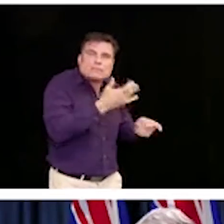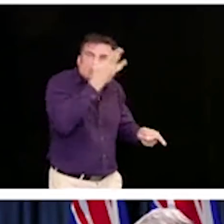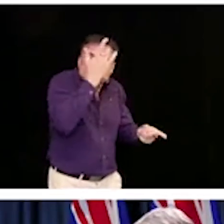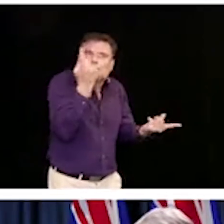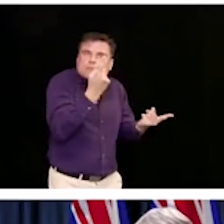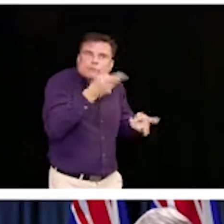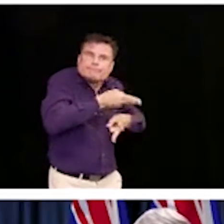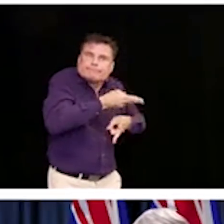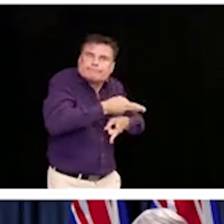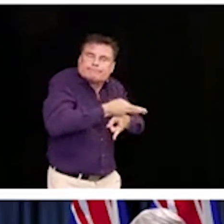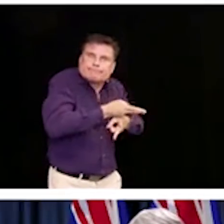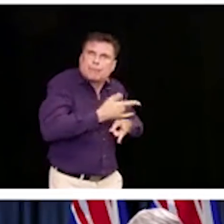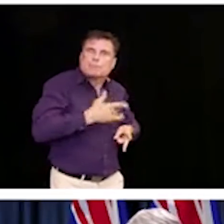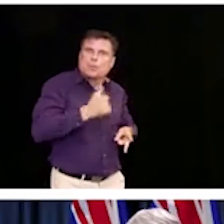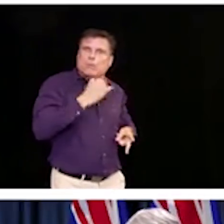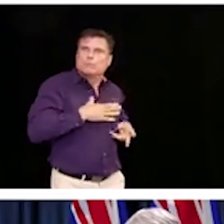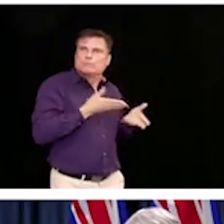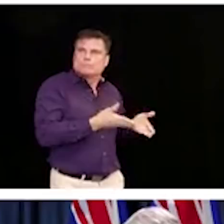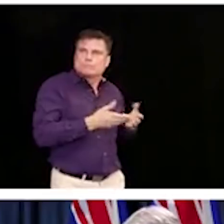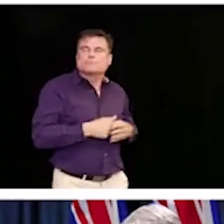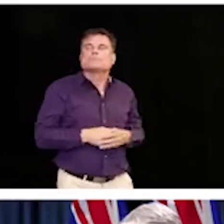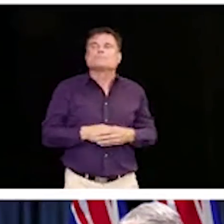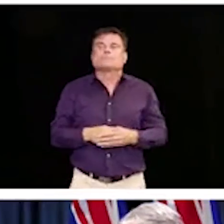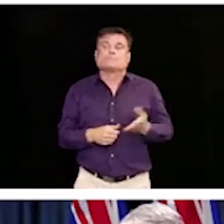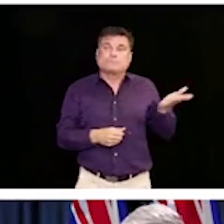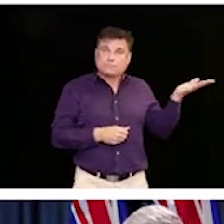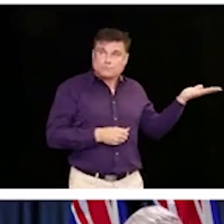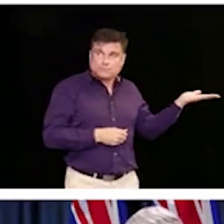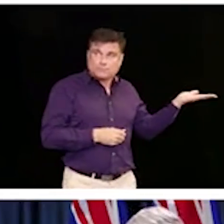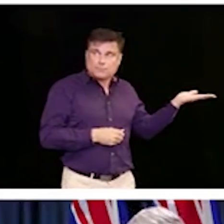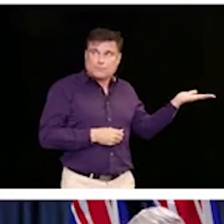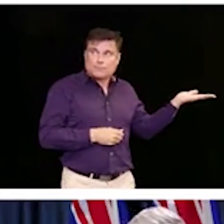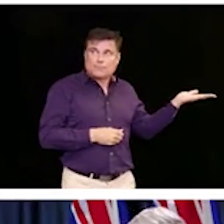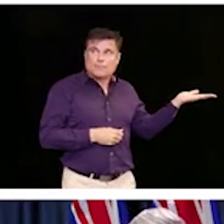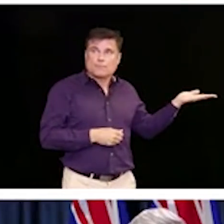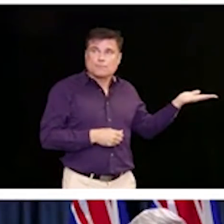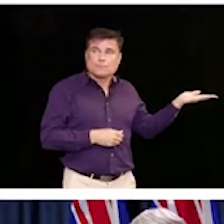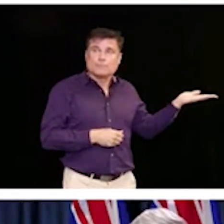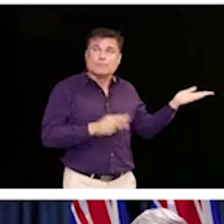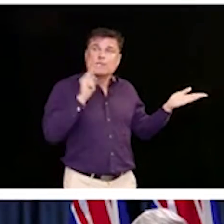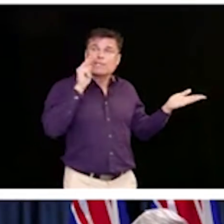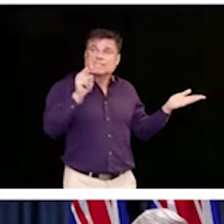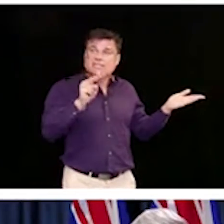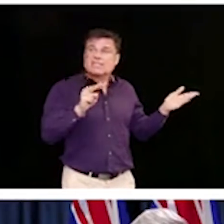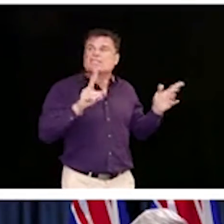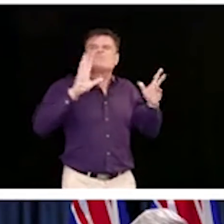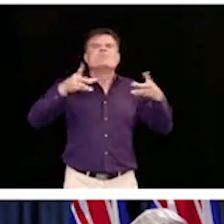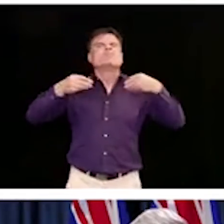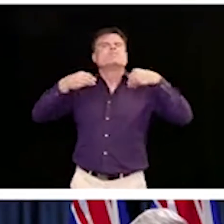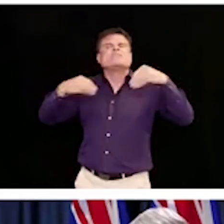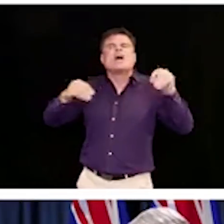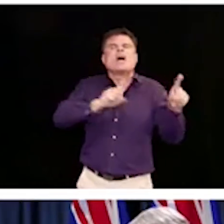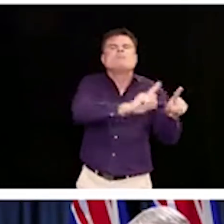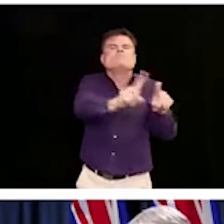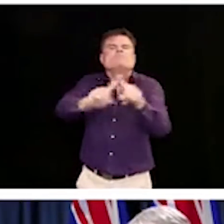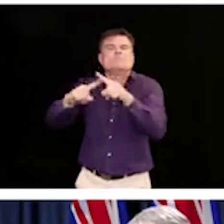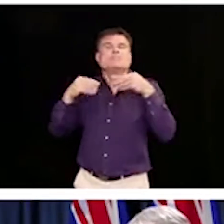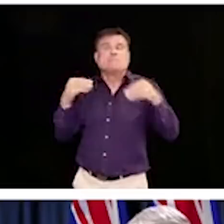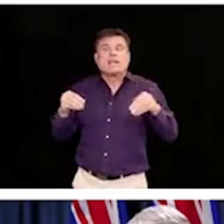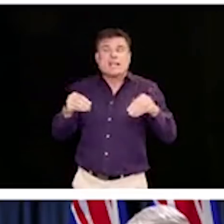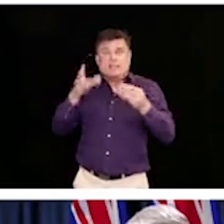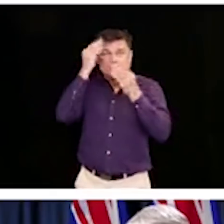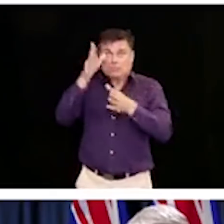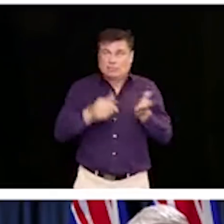relatives. Next slide. Let's take a look on this slide at the retail data, sales data. And